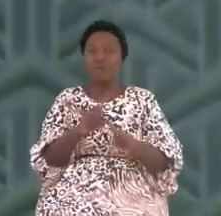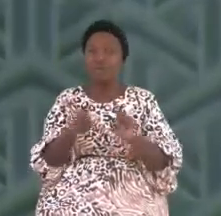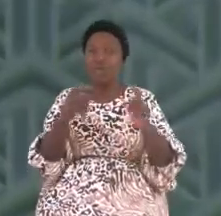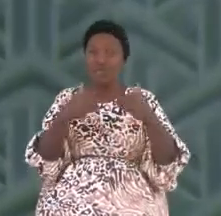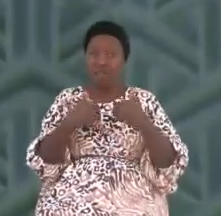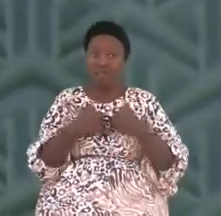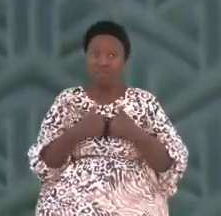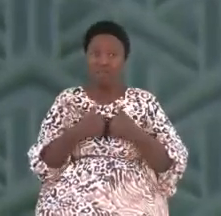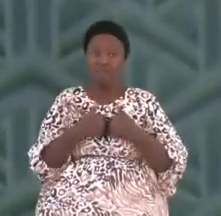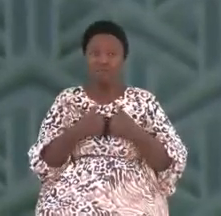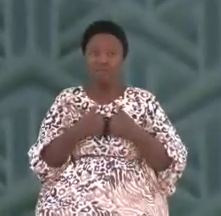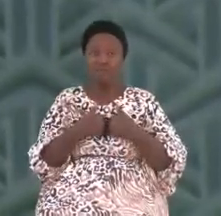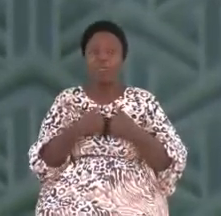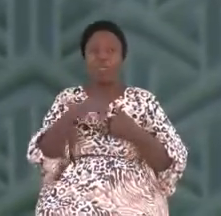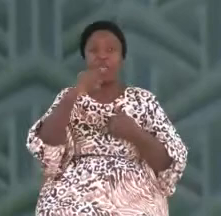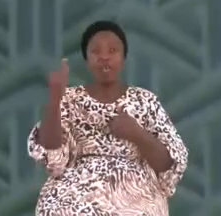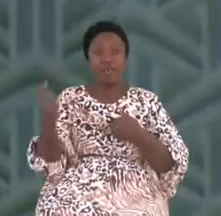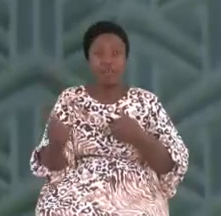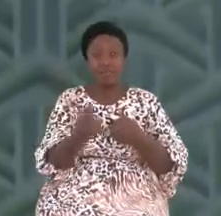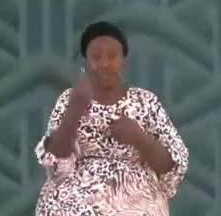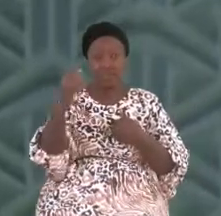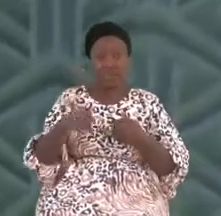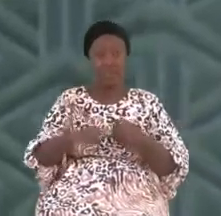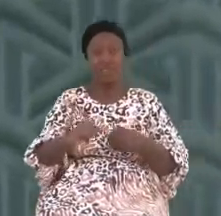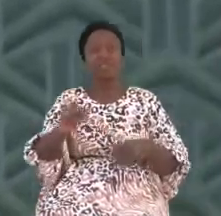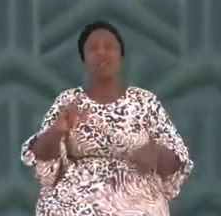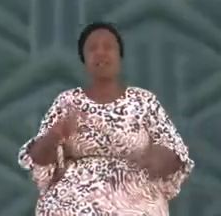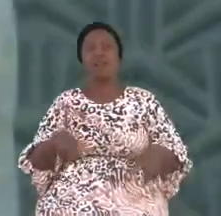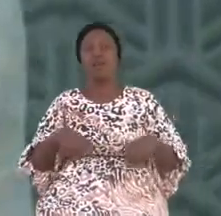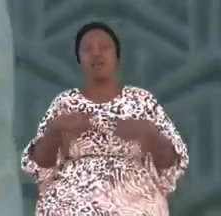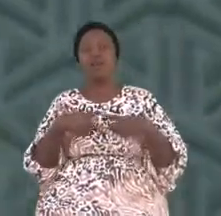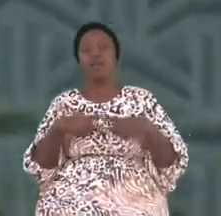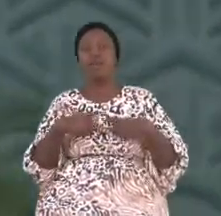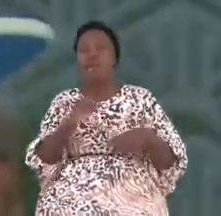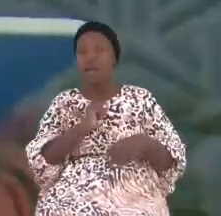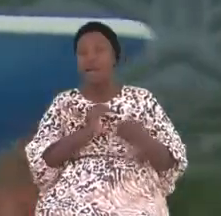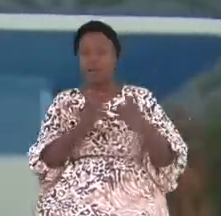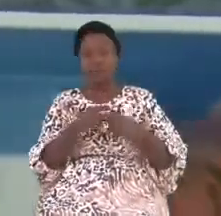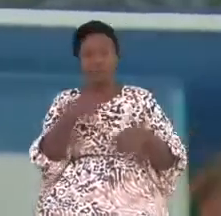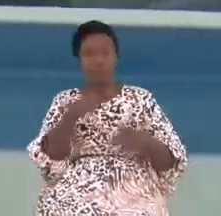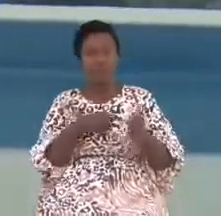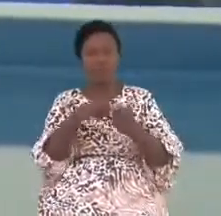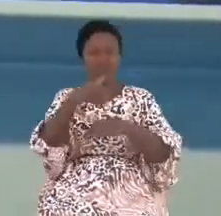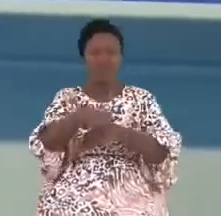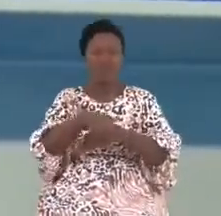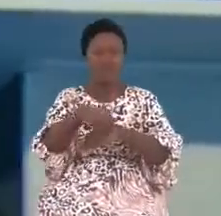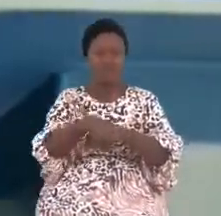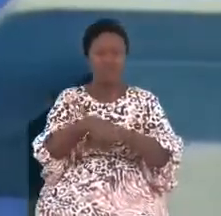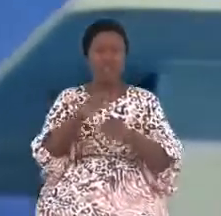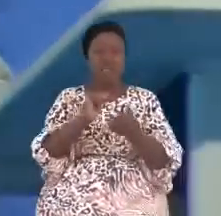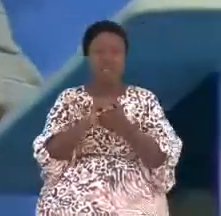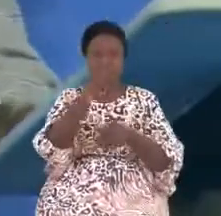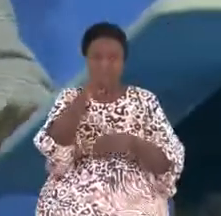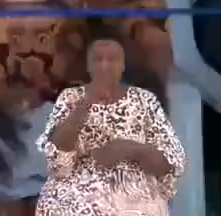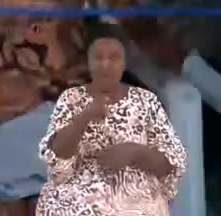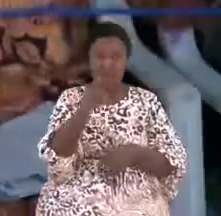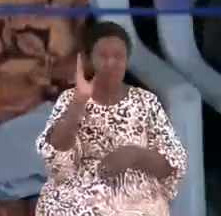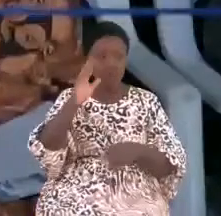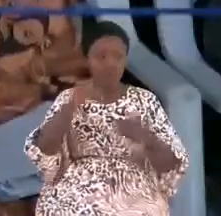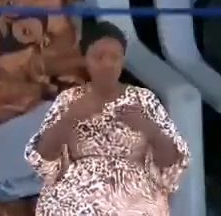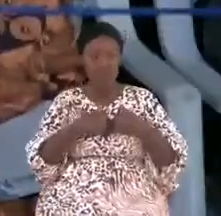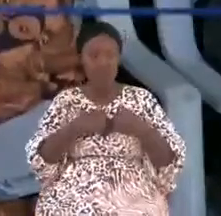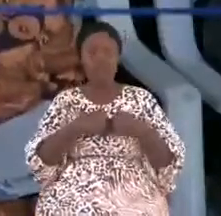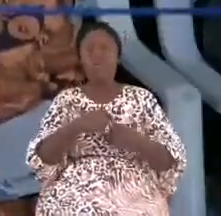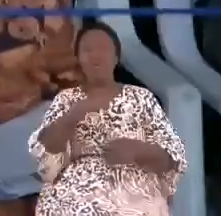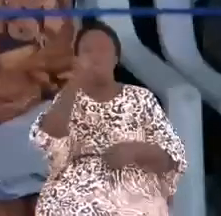have everlasting life i want to tell you tonight you will have everlasting